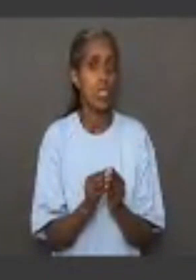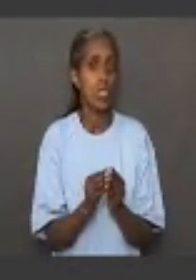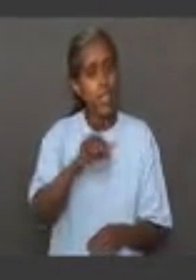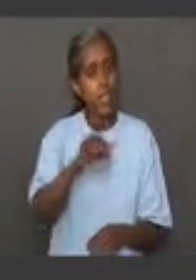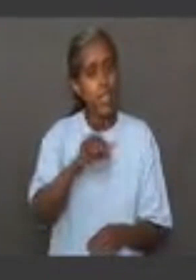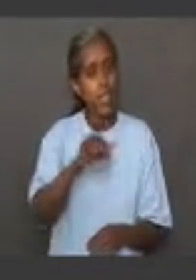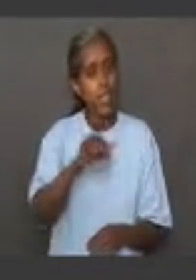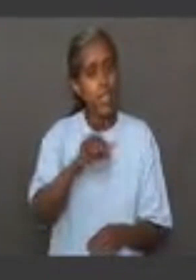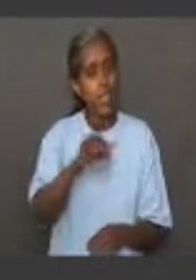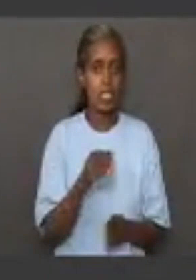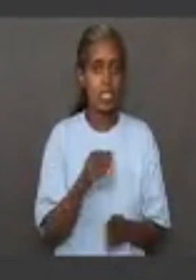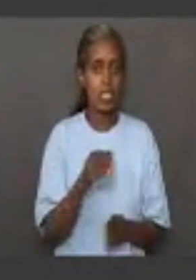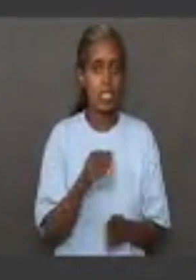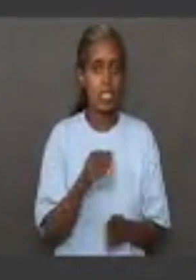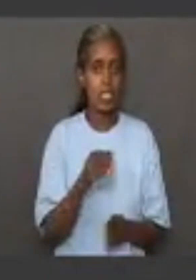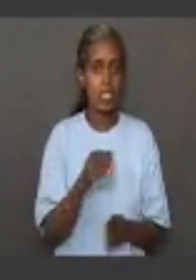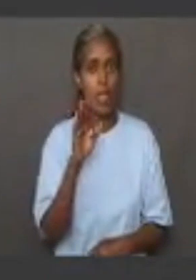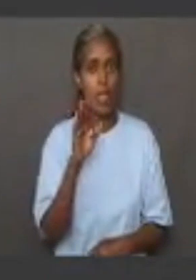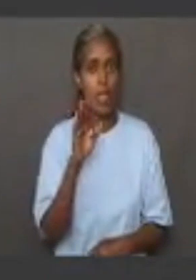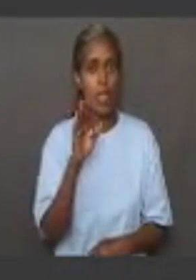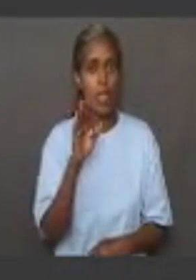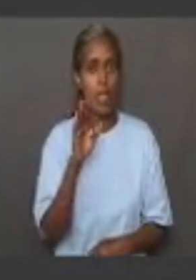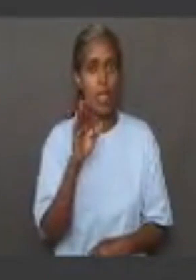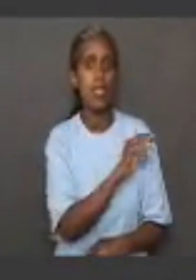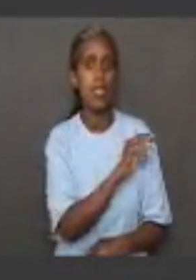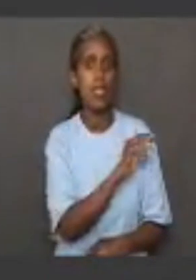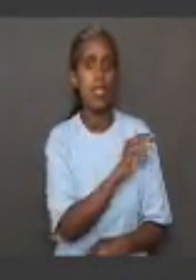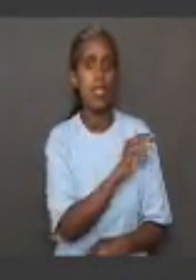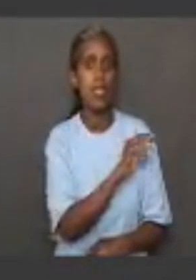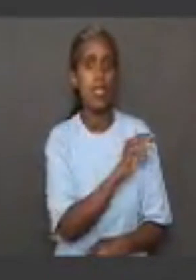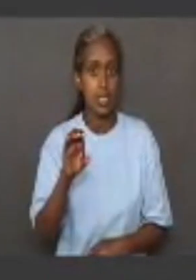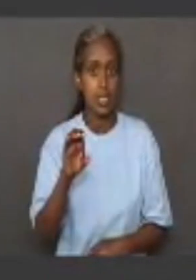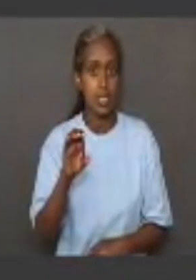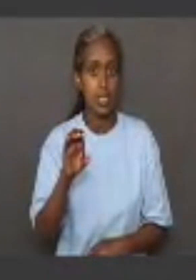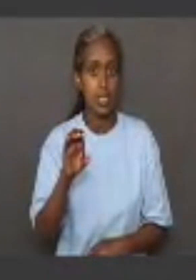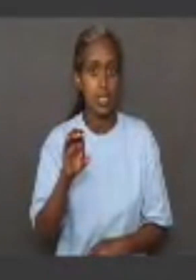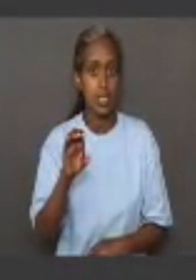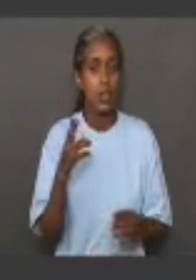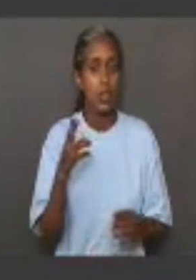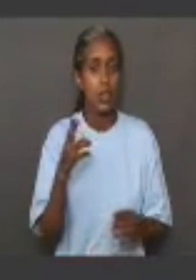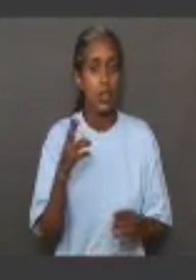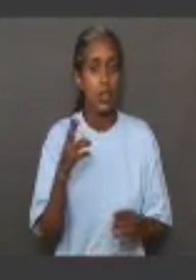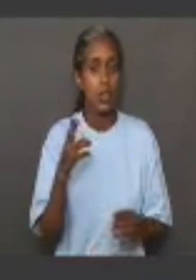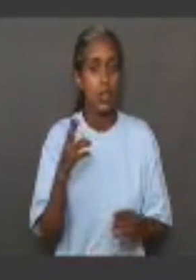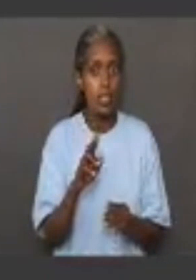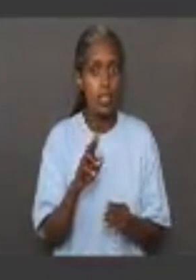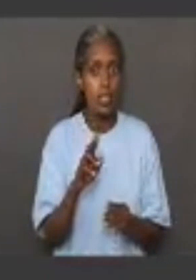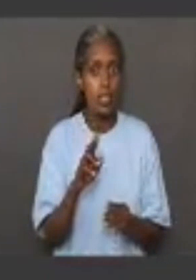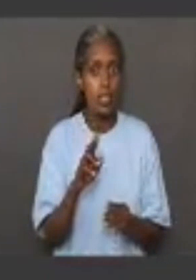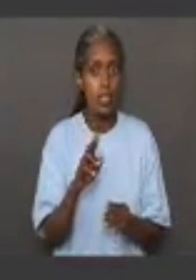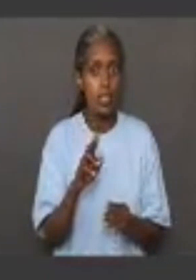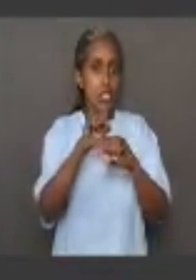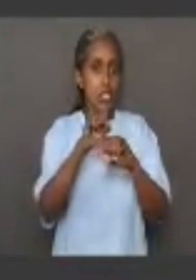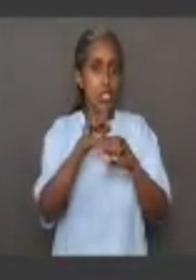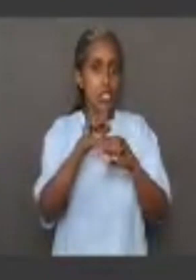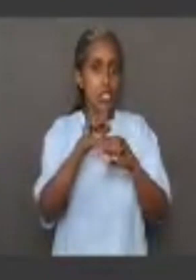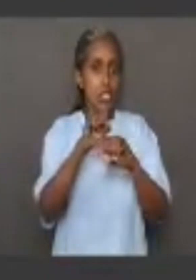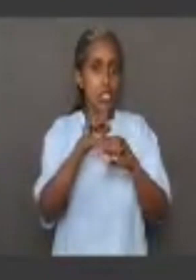For any sets A, B, and C, union is